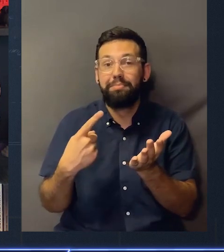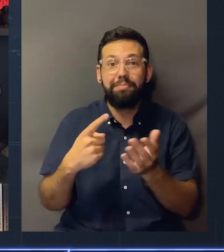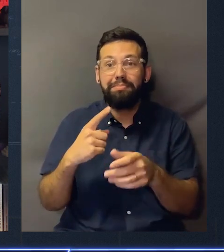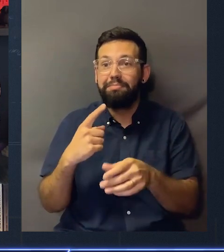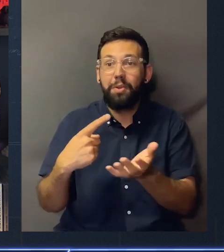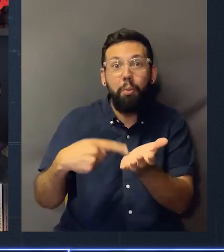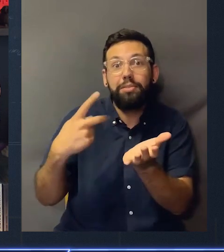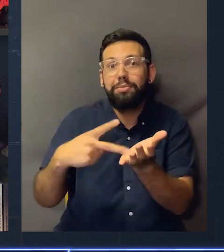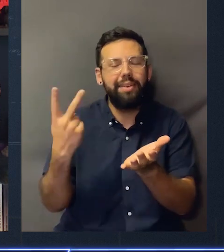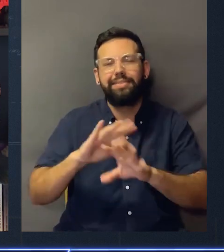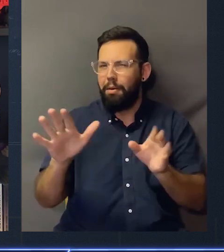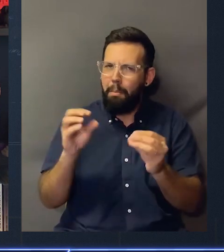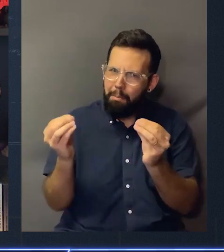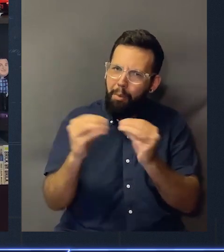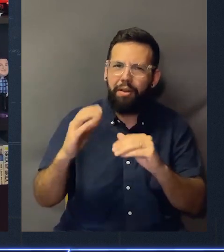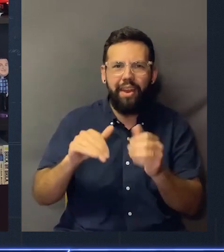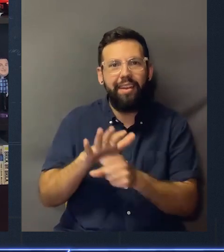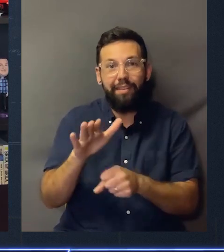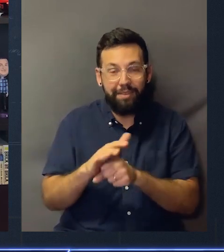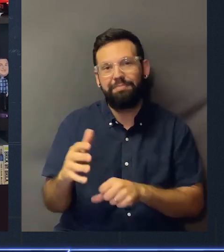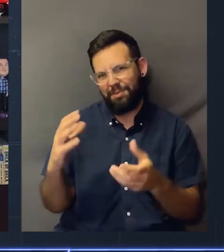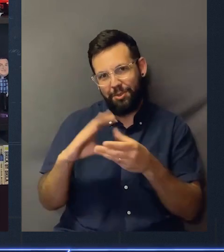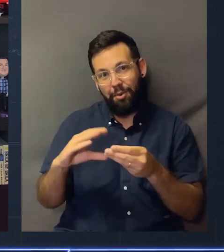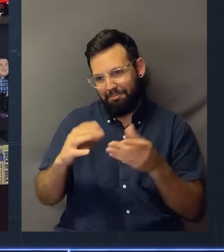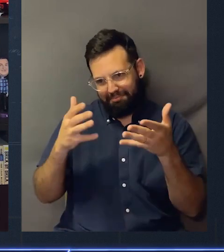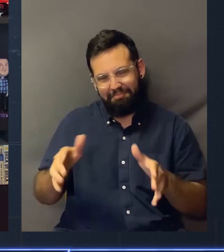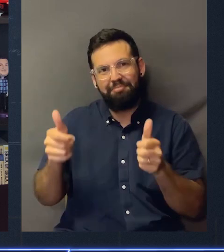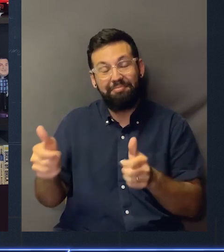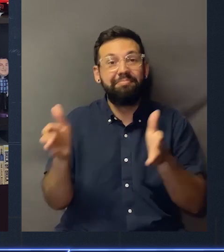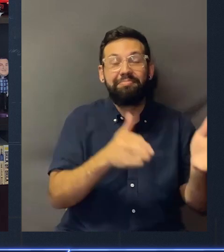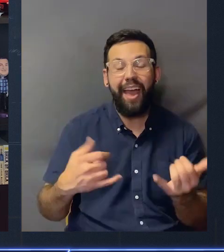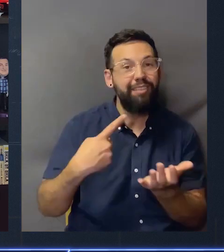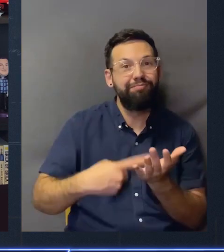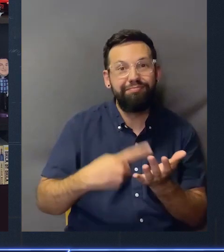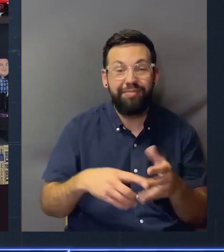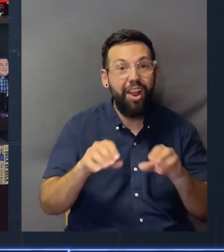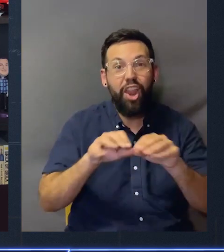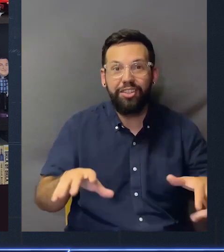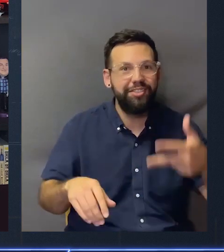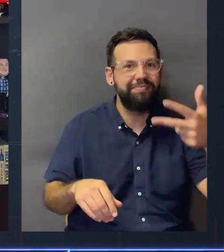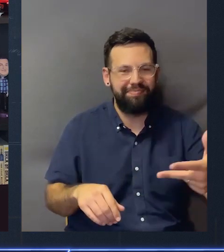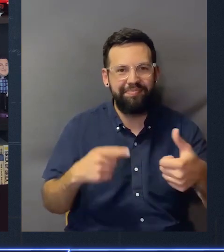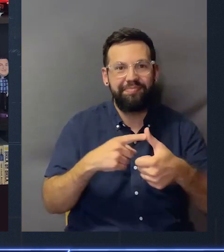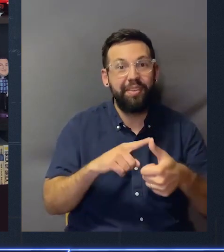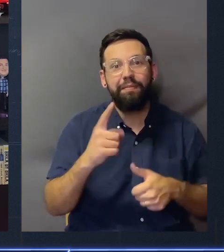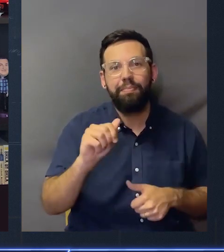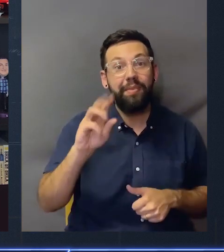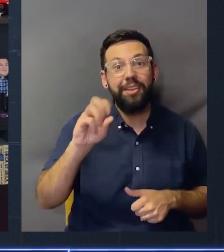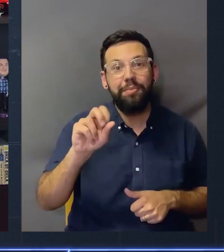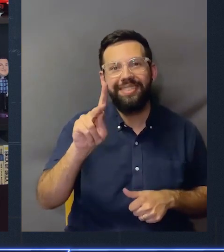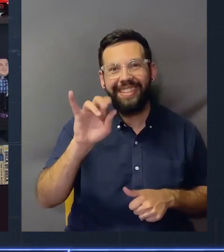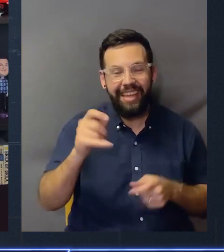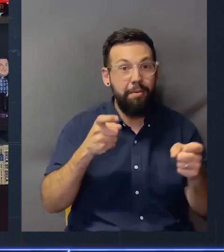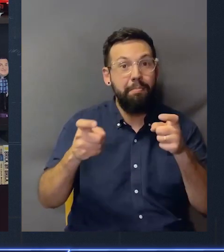enough. And that's my story for you today. And now let's get into the launches. First up, the AWS Key Management